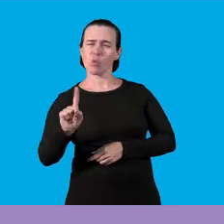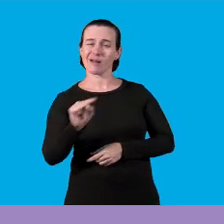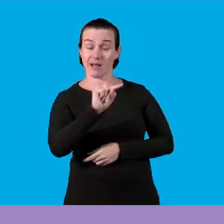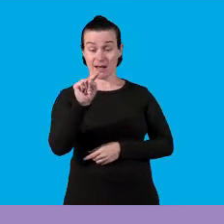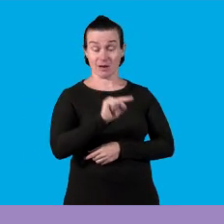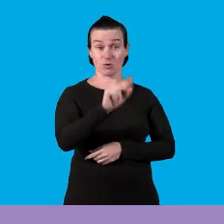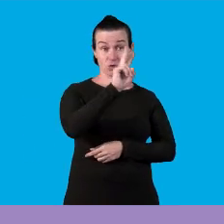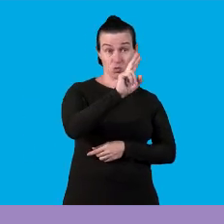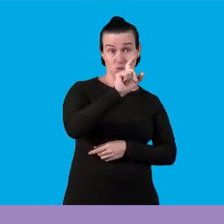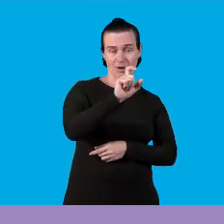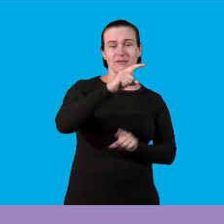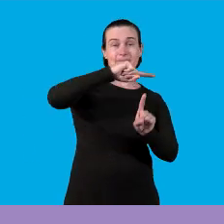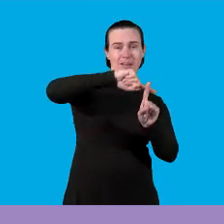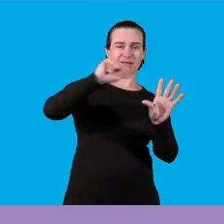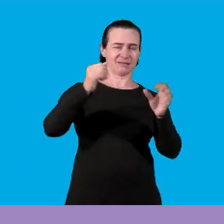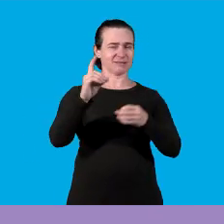value of x.